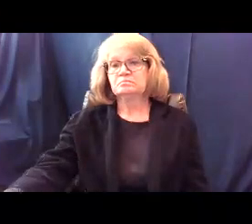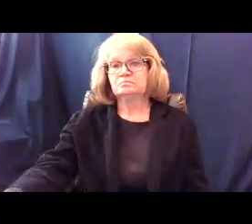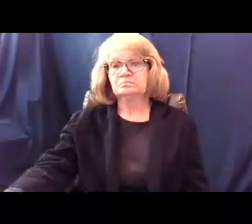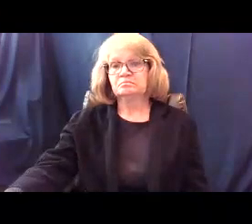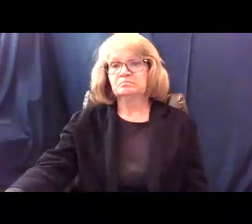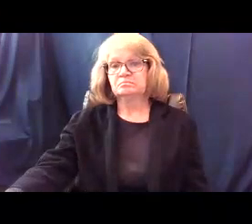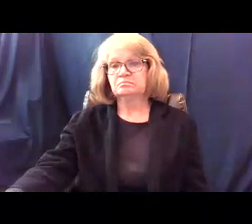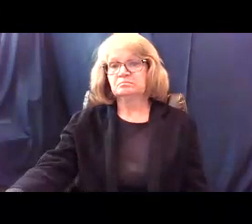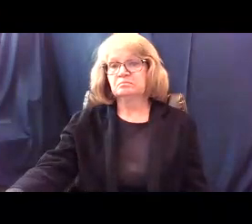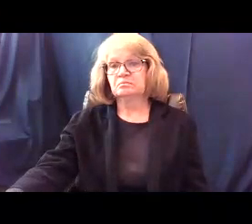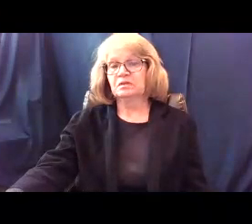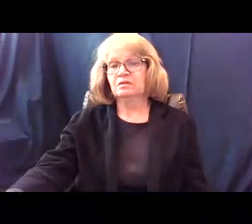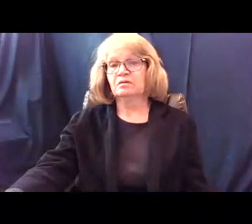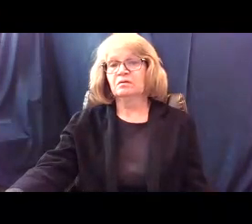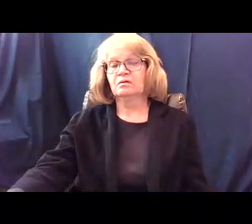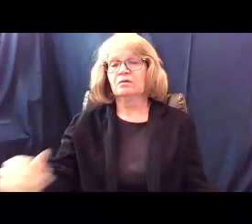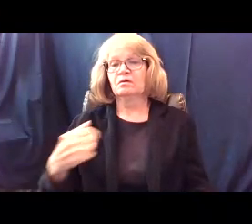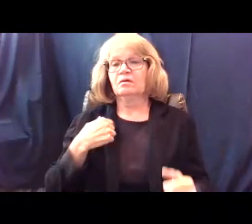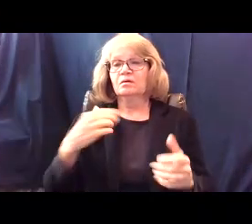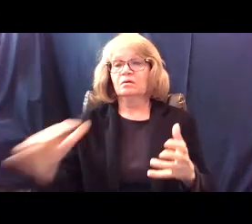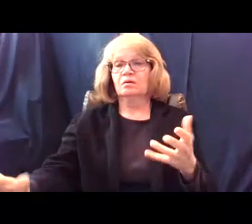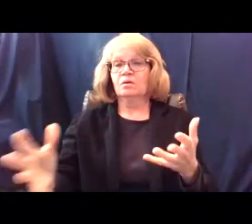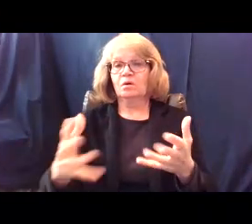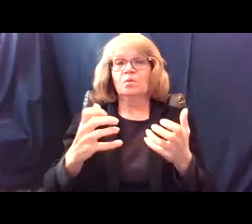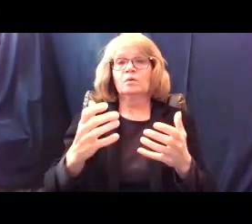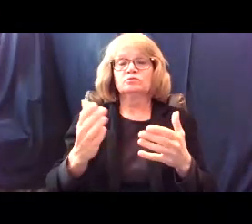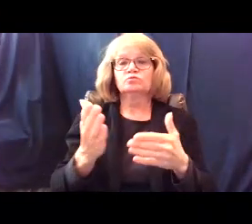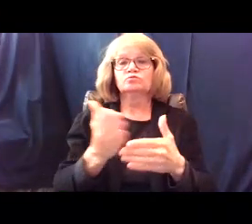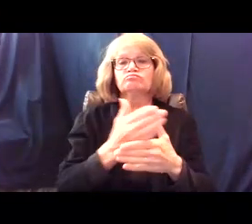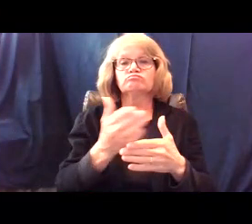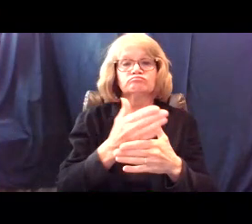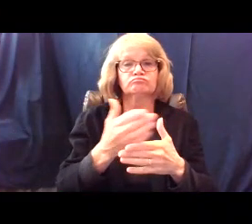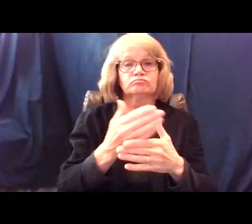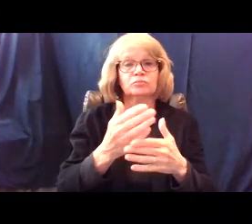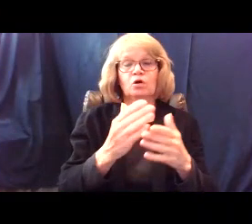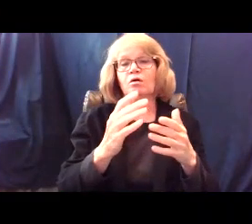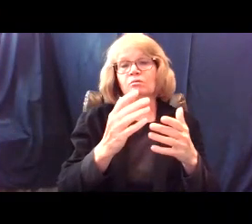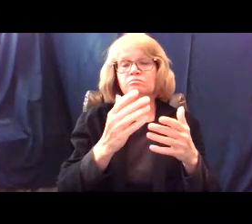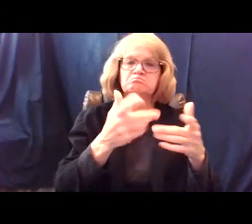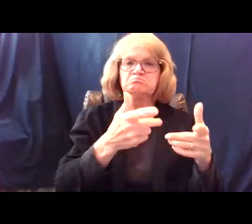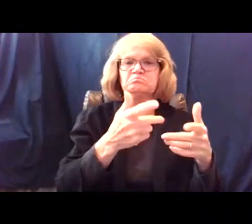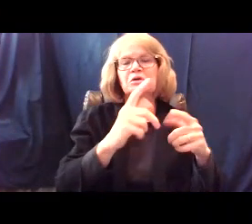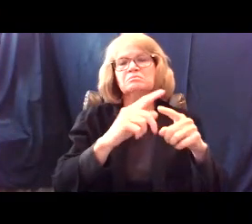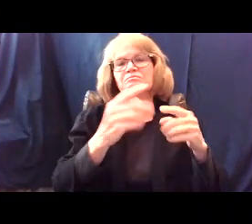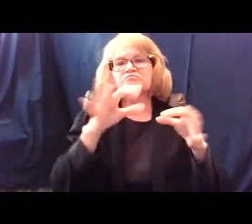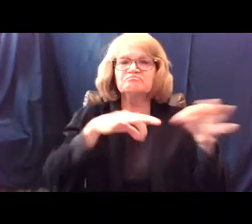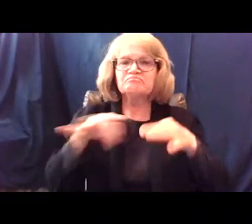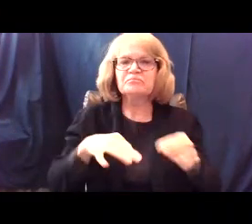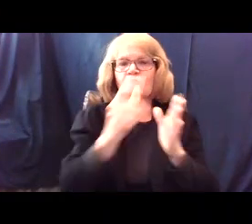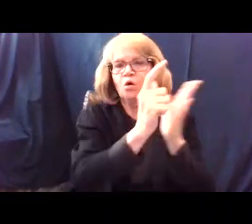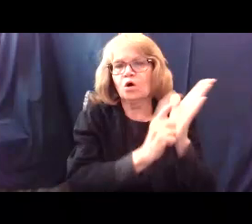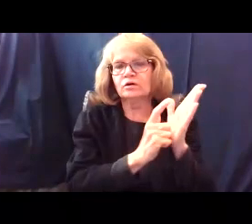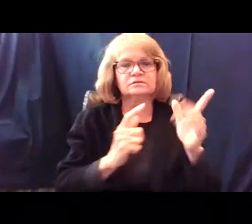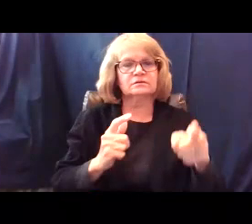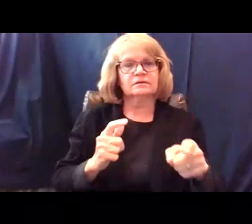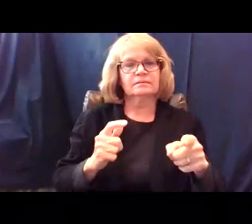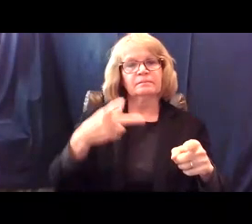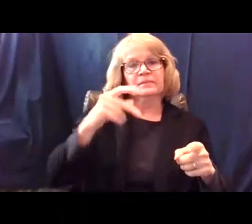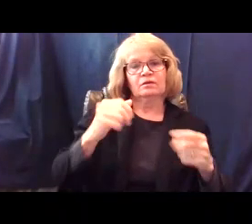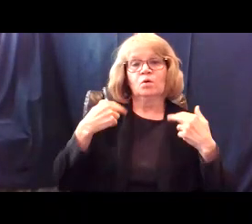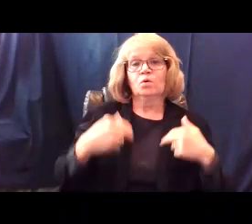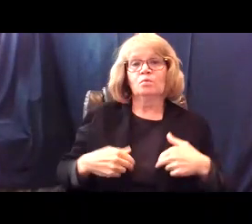I also want to share a breakdown of our laws and what they cover. So the Pennsylvania Human Relations Act, that covers the